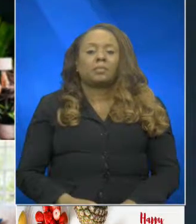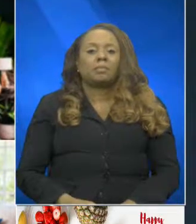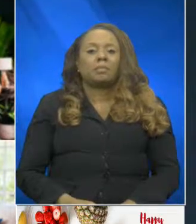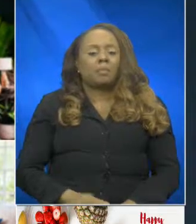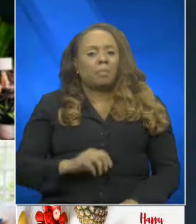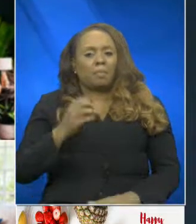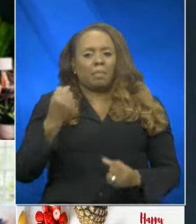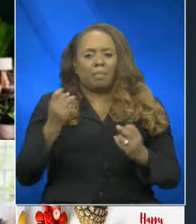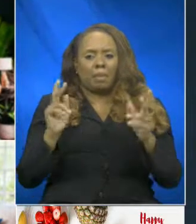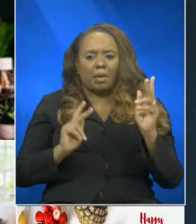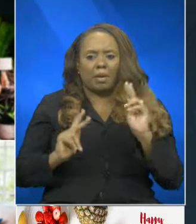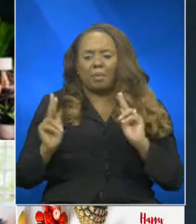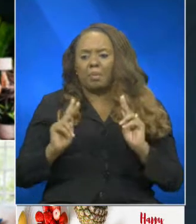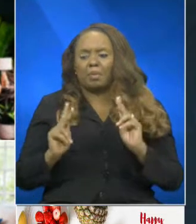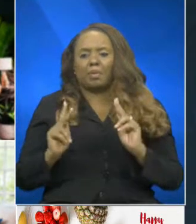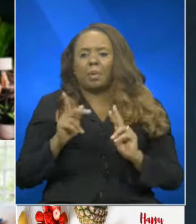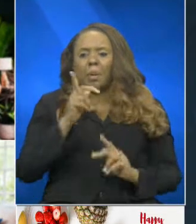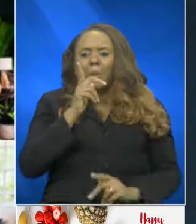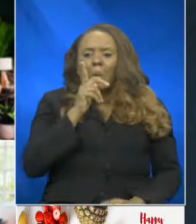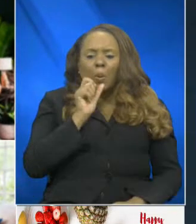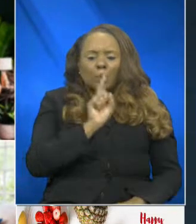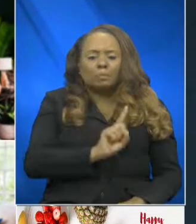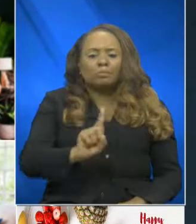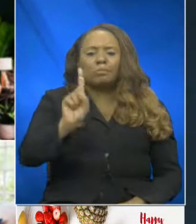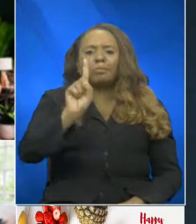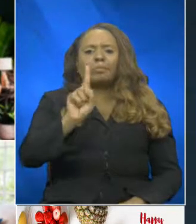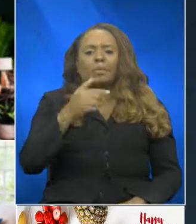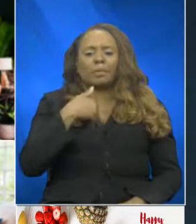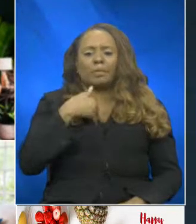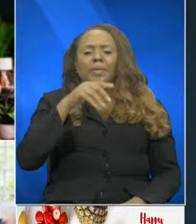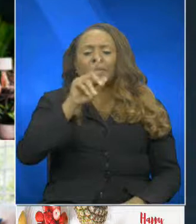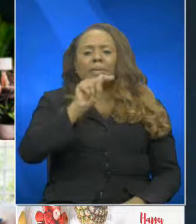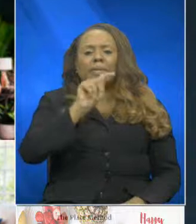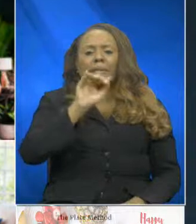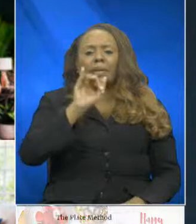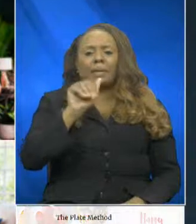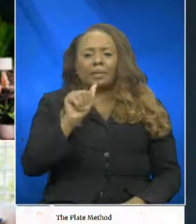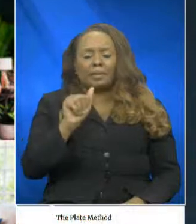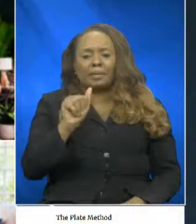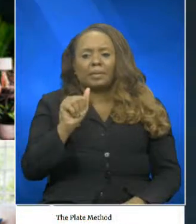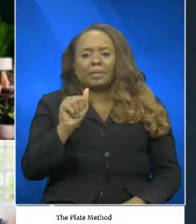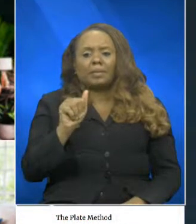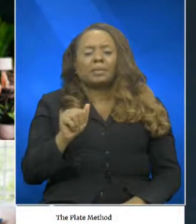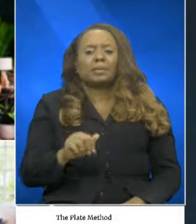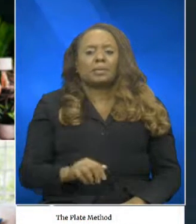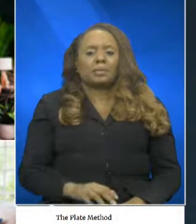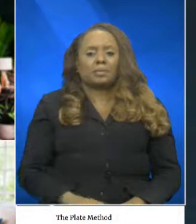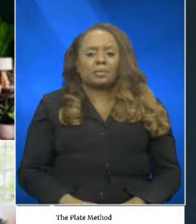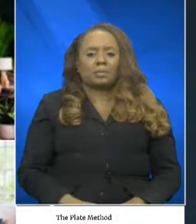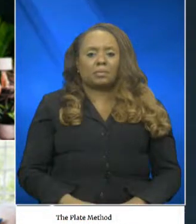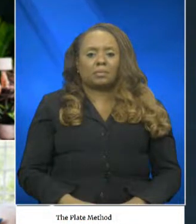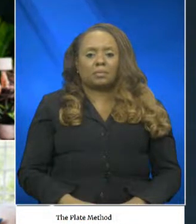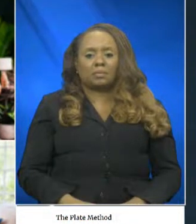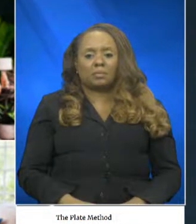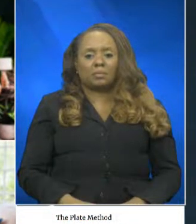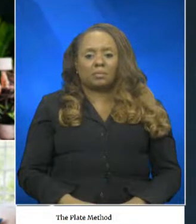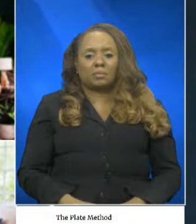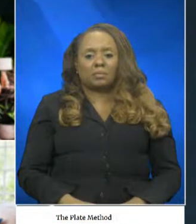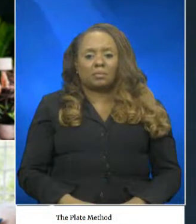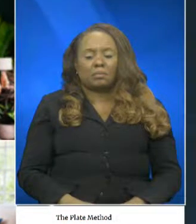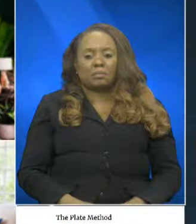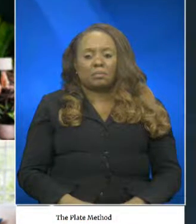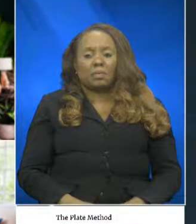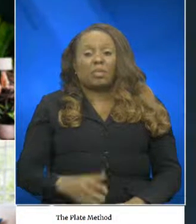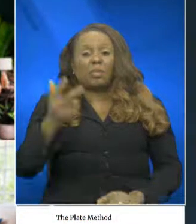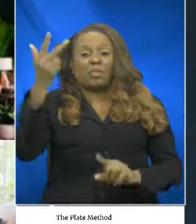TIAs, or transient ischemic attacks, go on within 90 days or 3 months to develop full